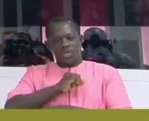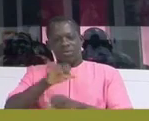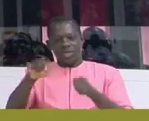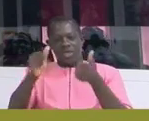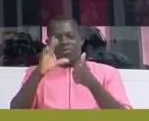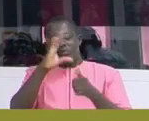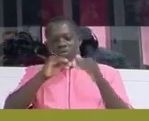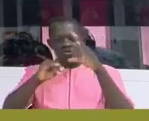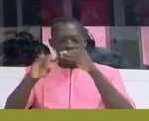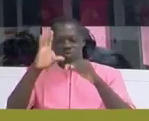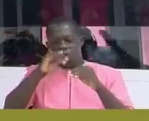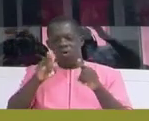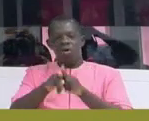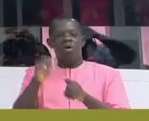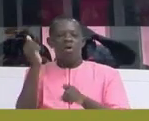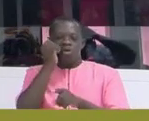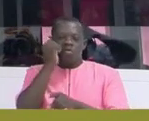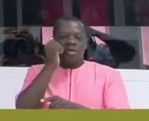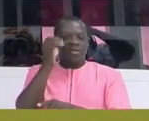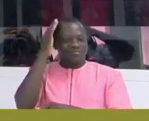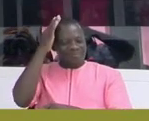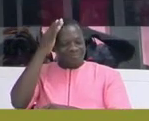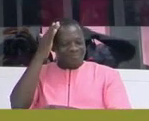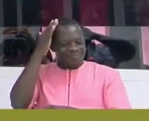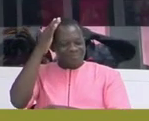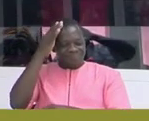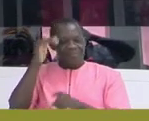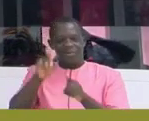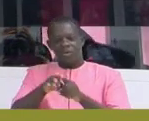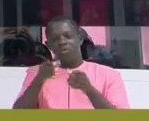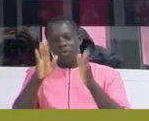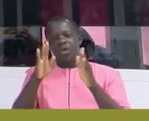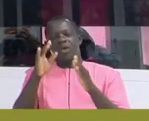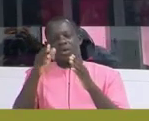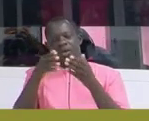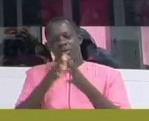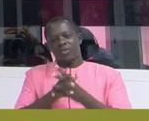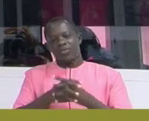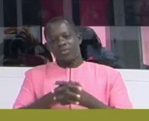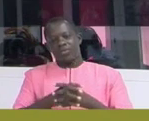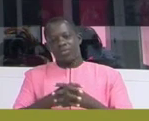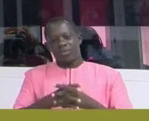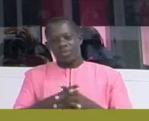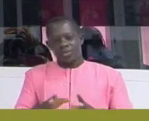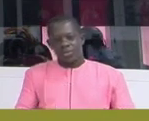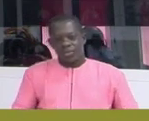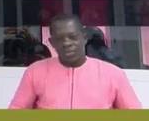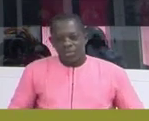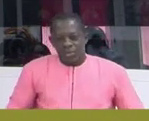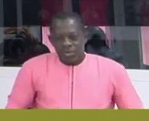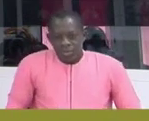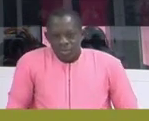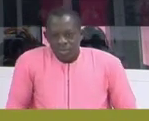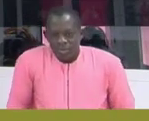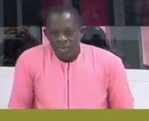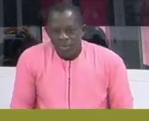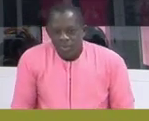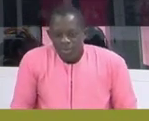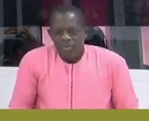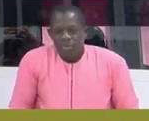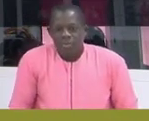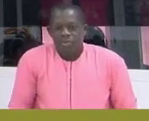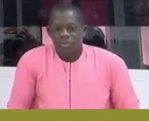every time. I said he said that whenever the man is talking, he he